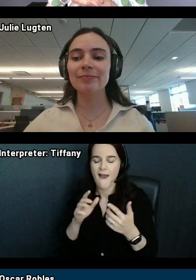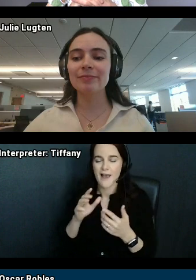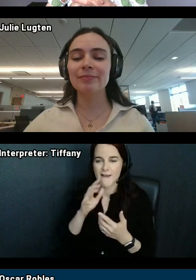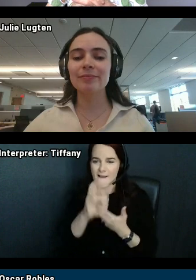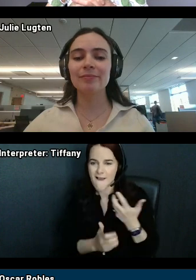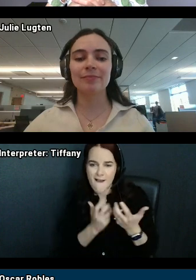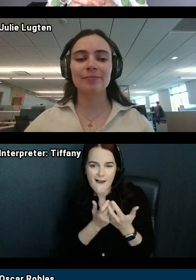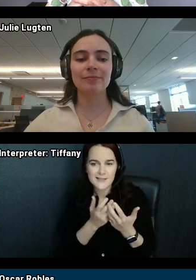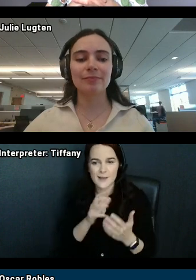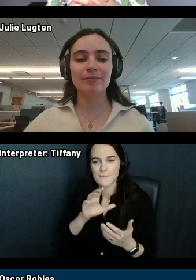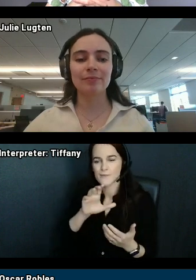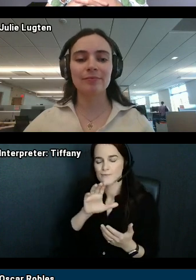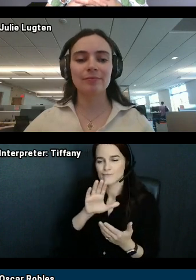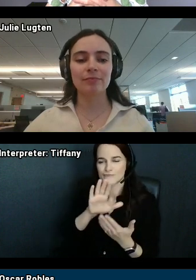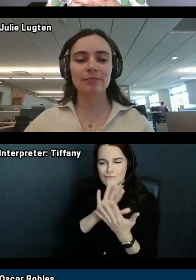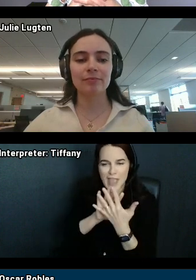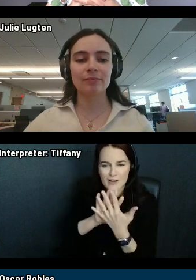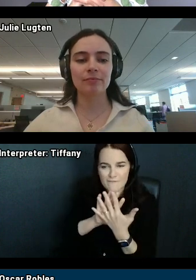to implement.